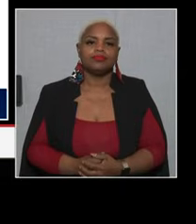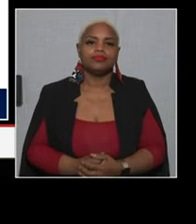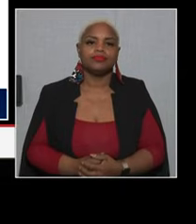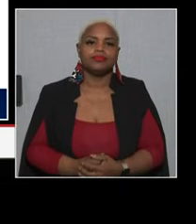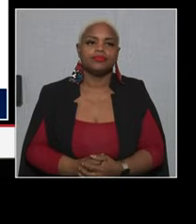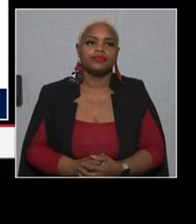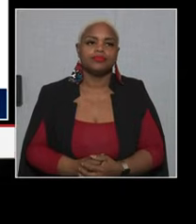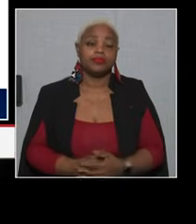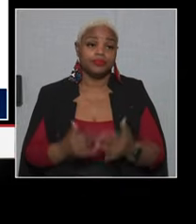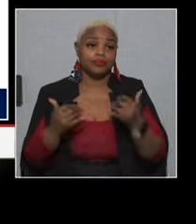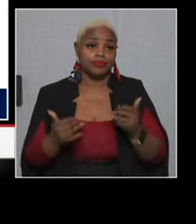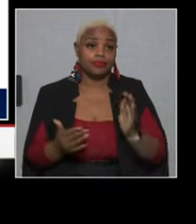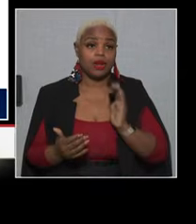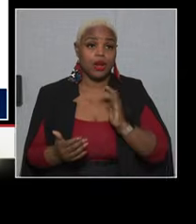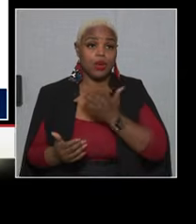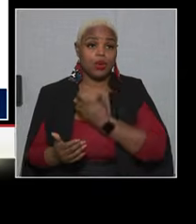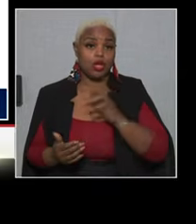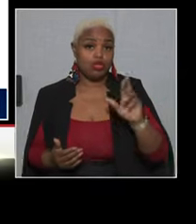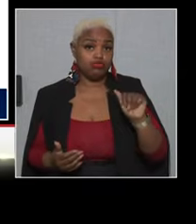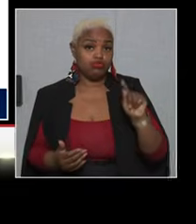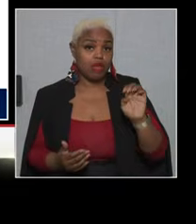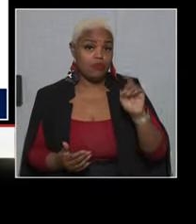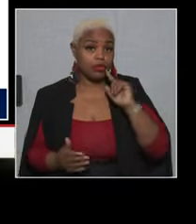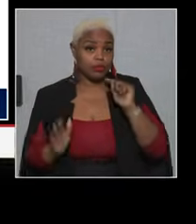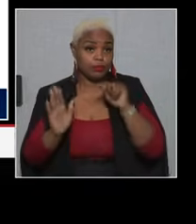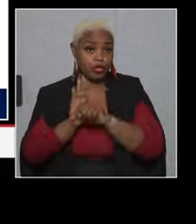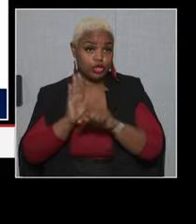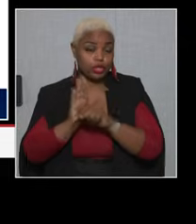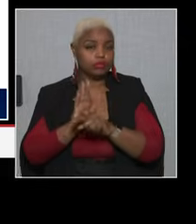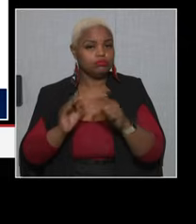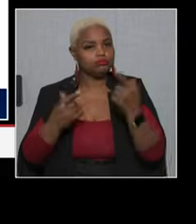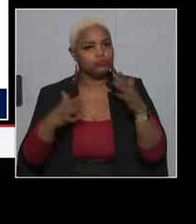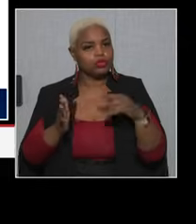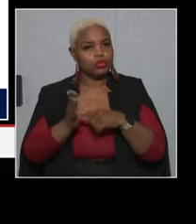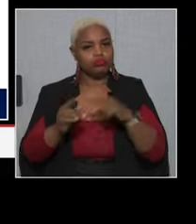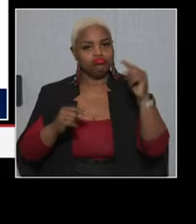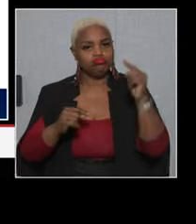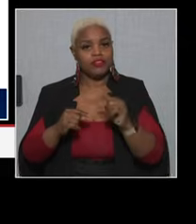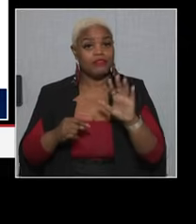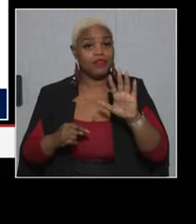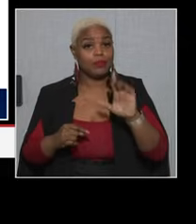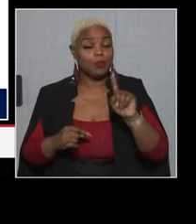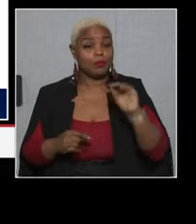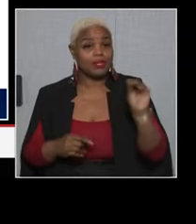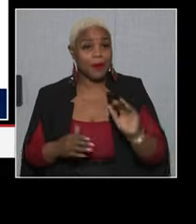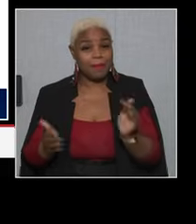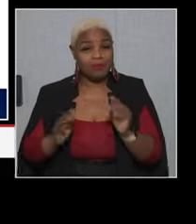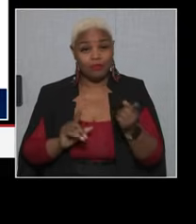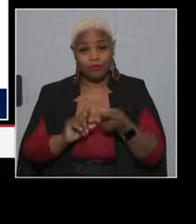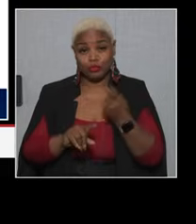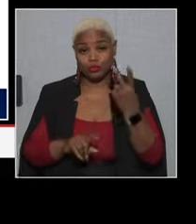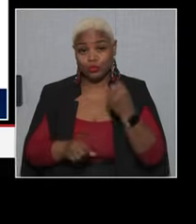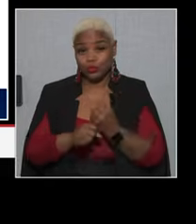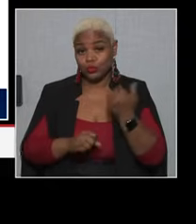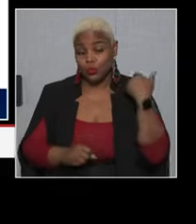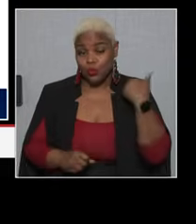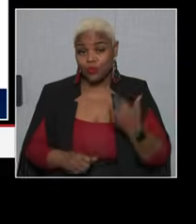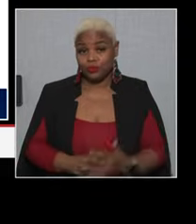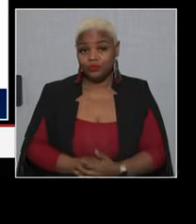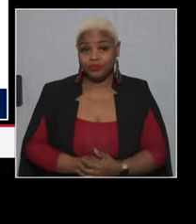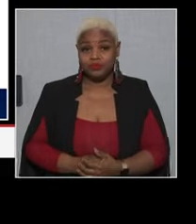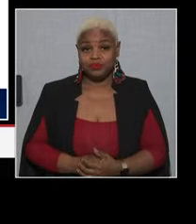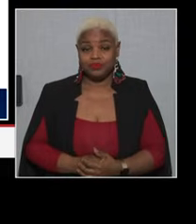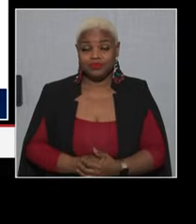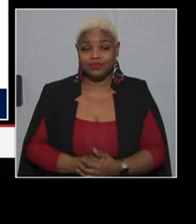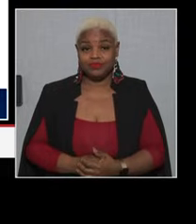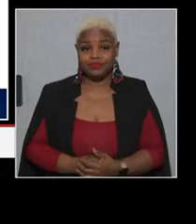to 2023, and we are down 30% compared to this same time last year. As a number of